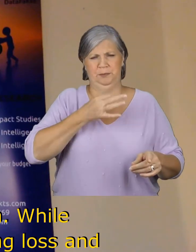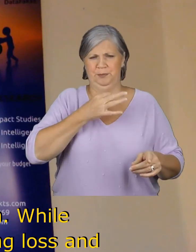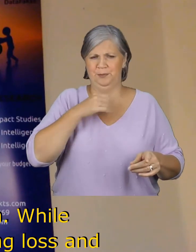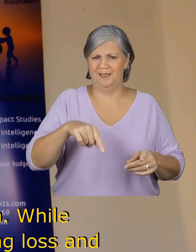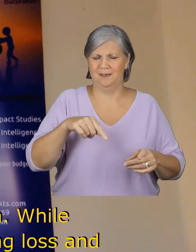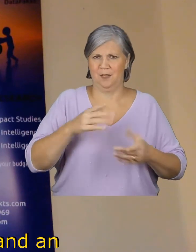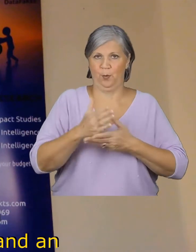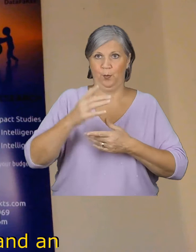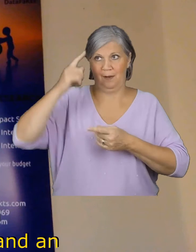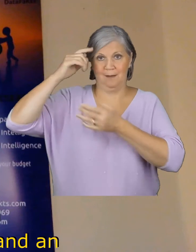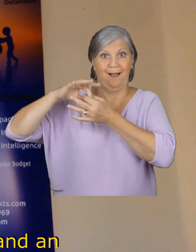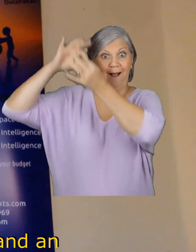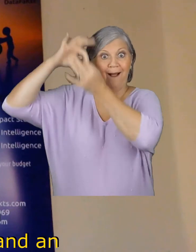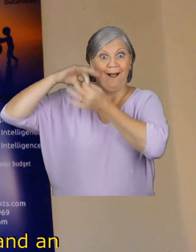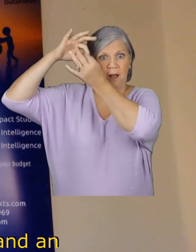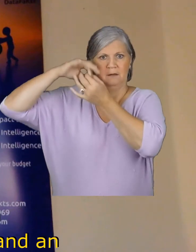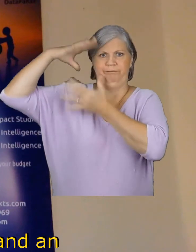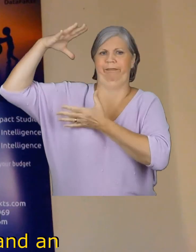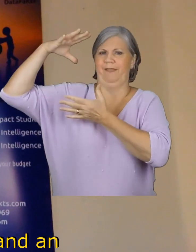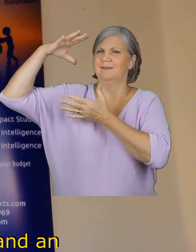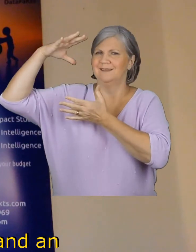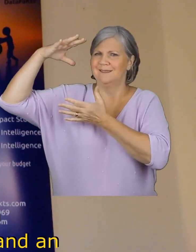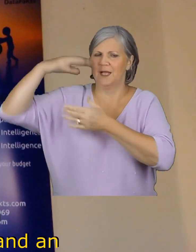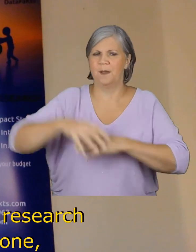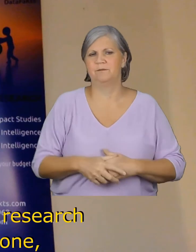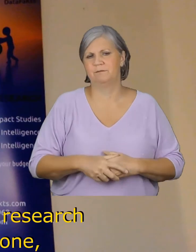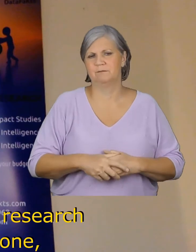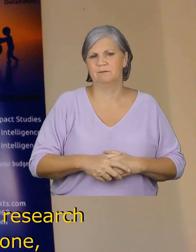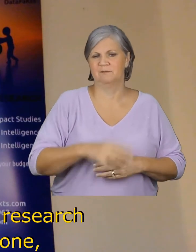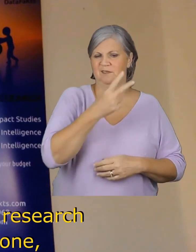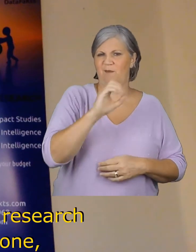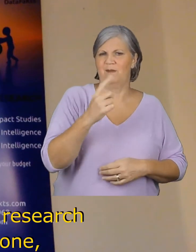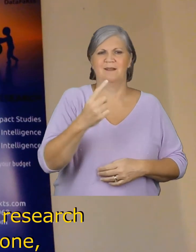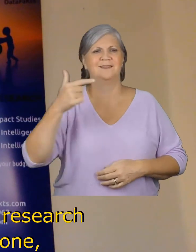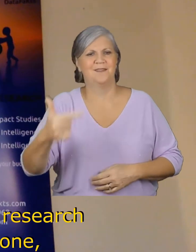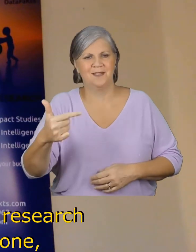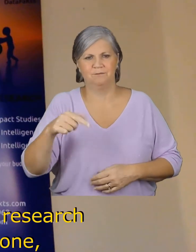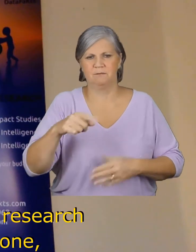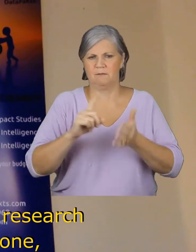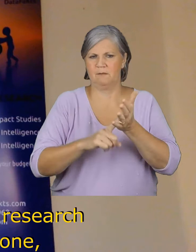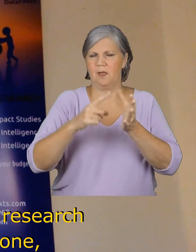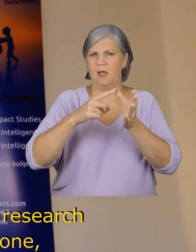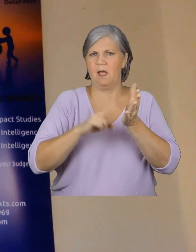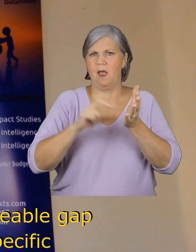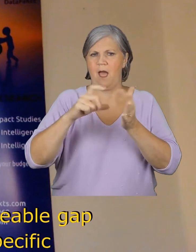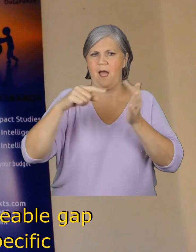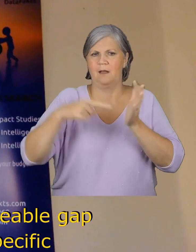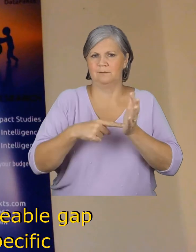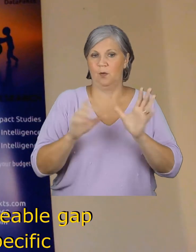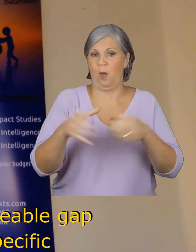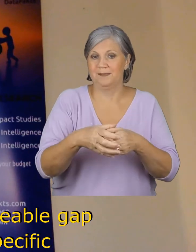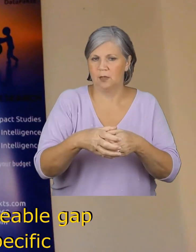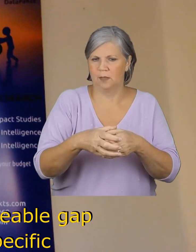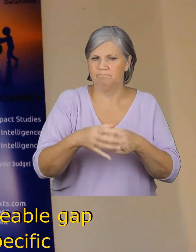While the link between hearing loss and dementia has been firmly established, and an increasing amount of research on the topic has been done, there has